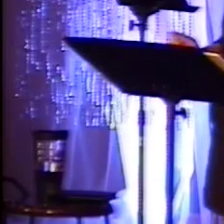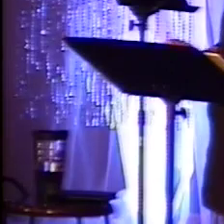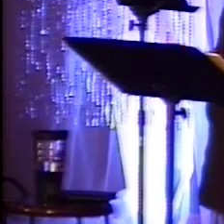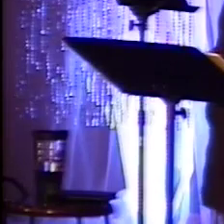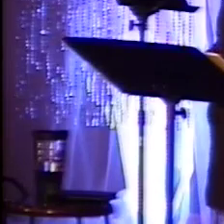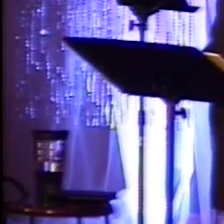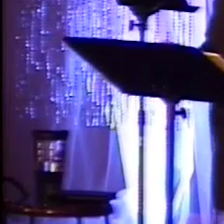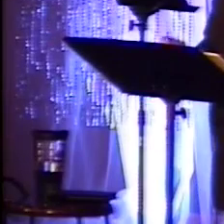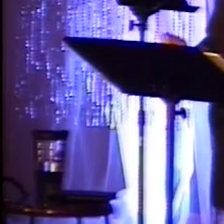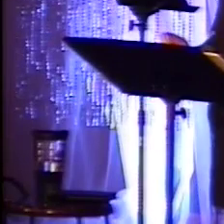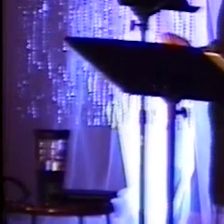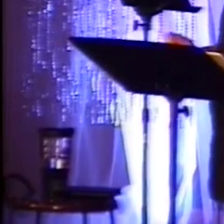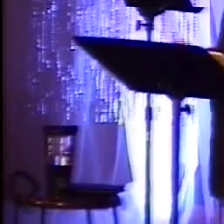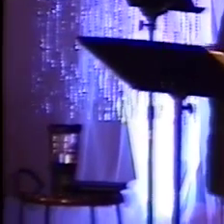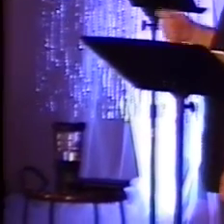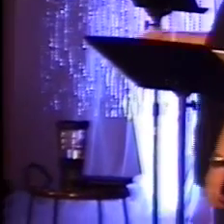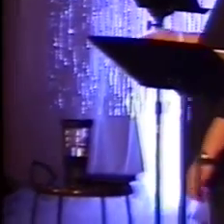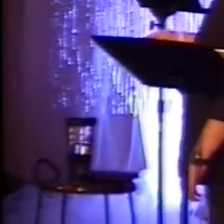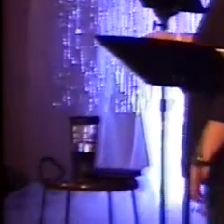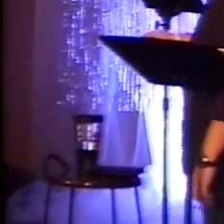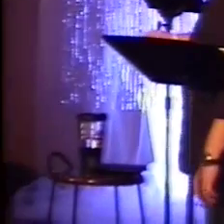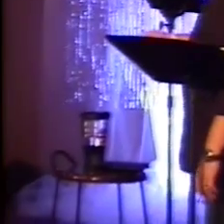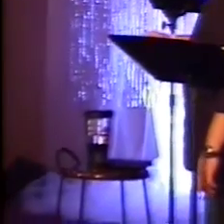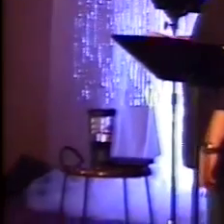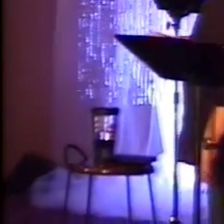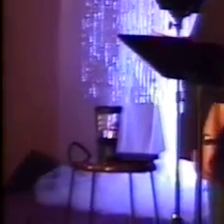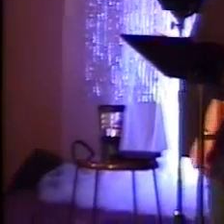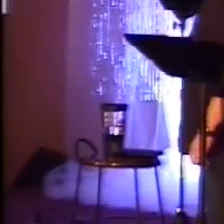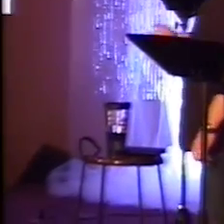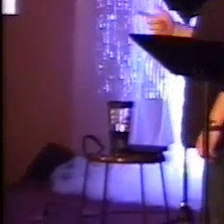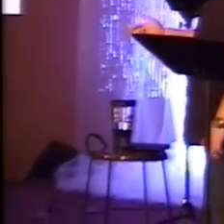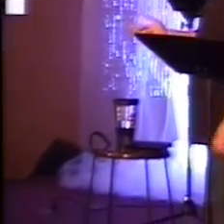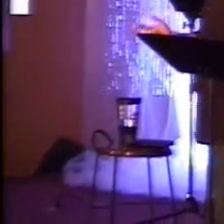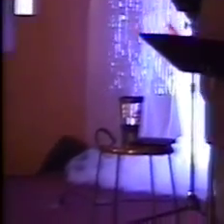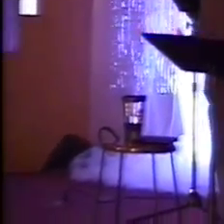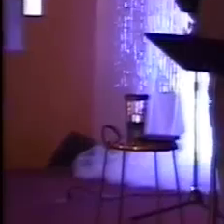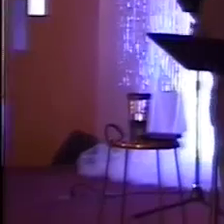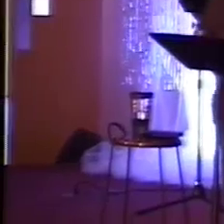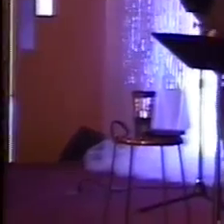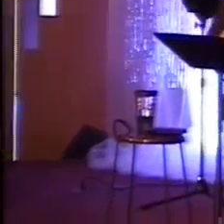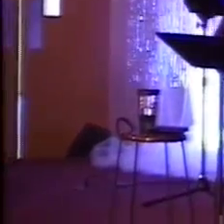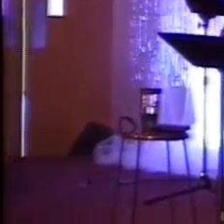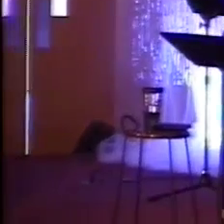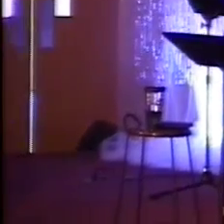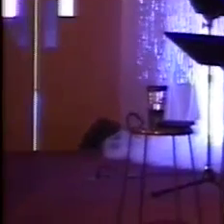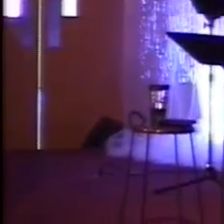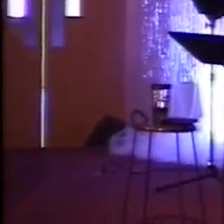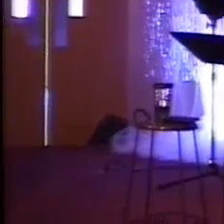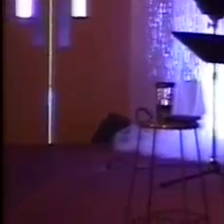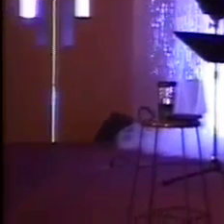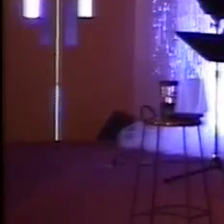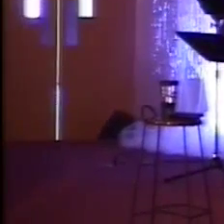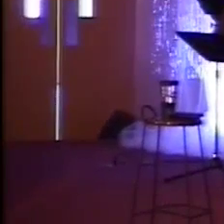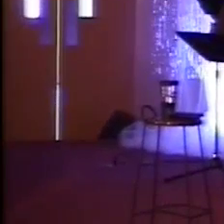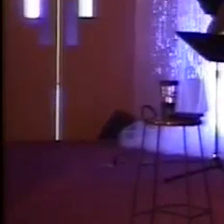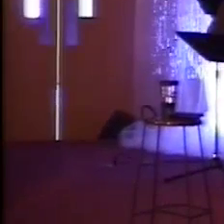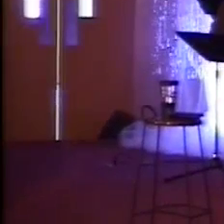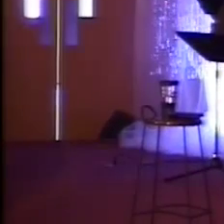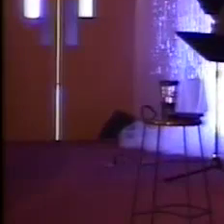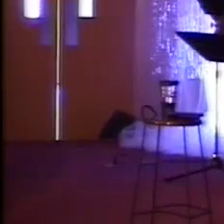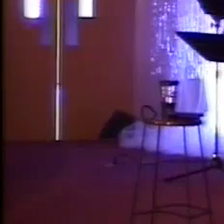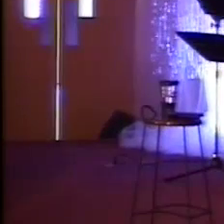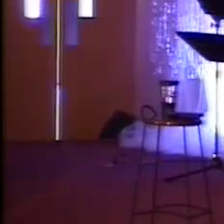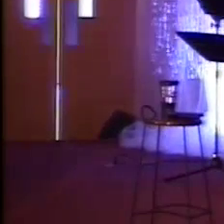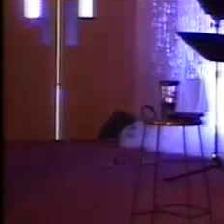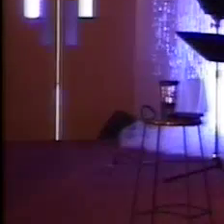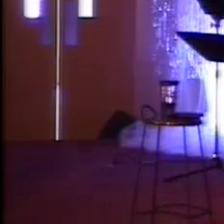to these questions are really between you and God and your spouse if you're blessed in that area. The key,